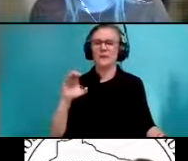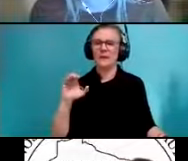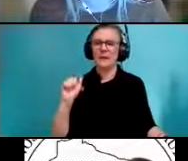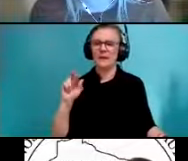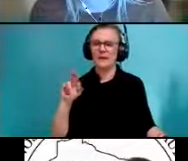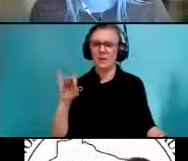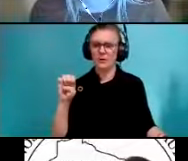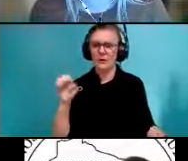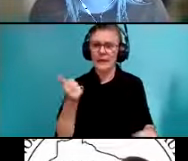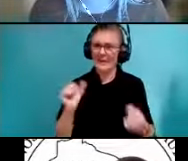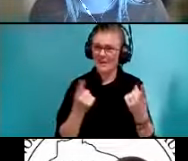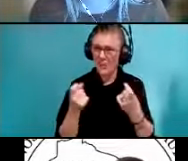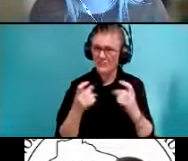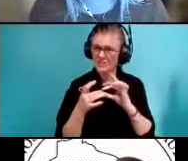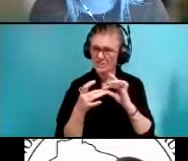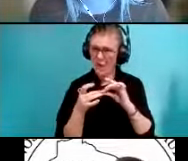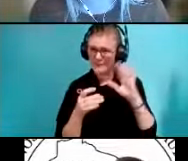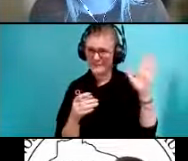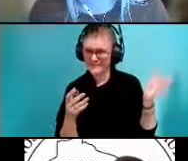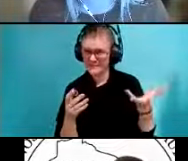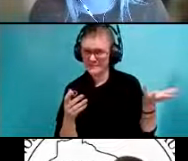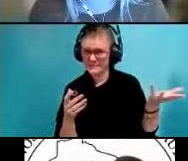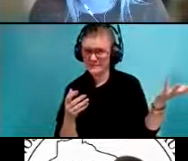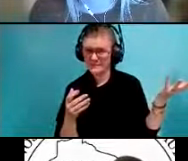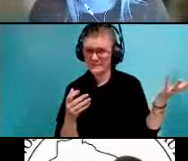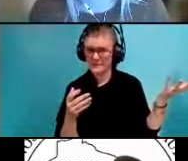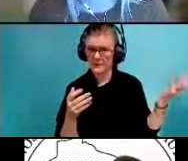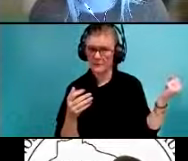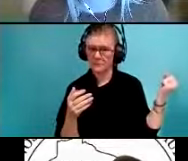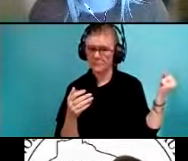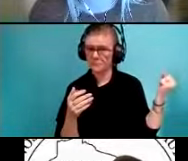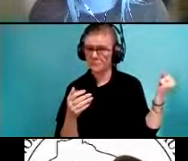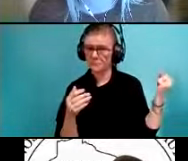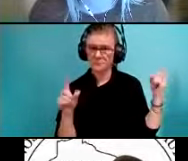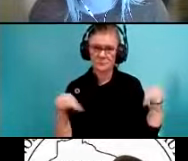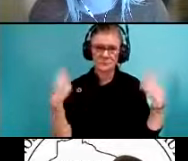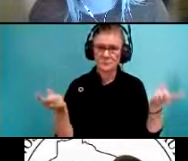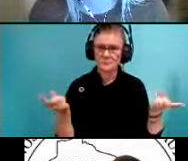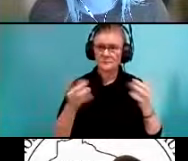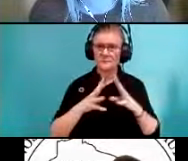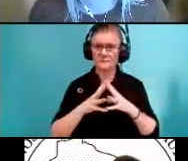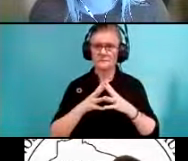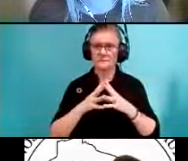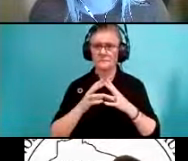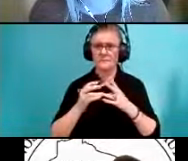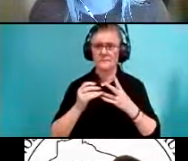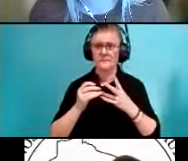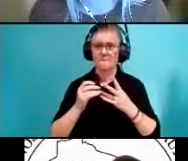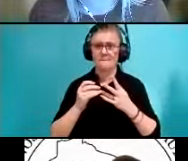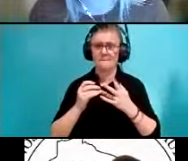So any questions or comments on what's been presented so far?